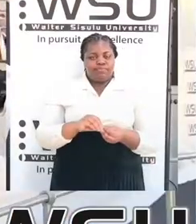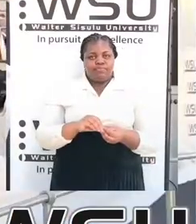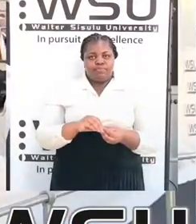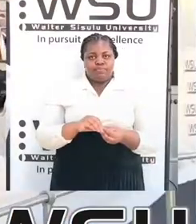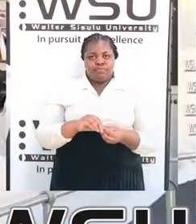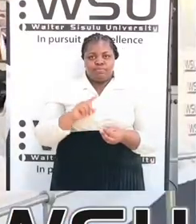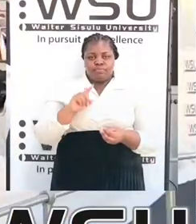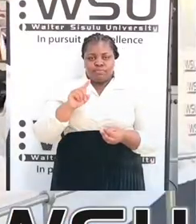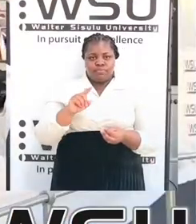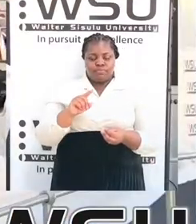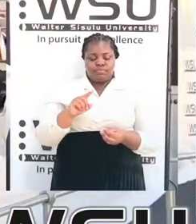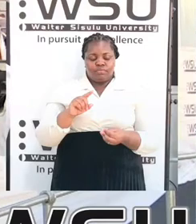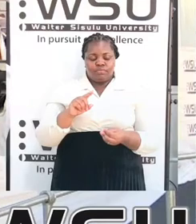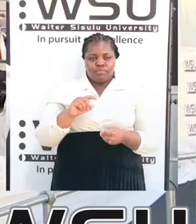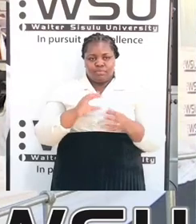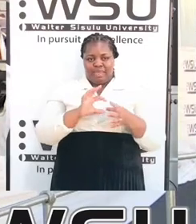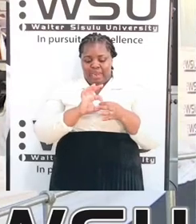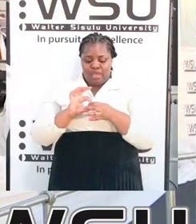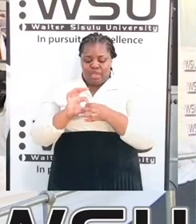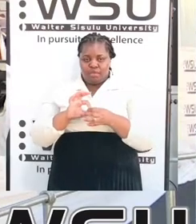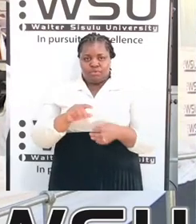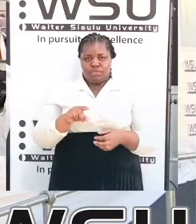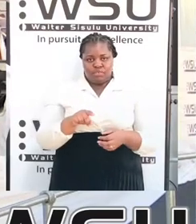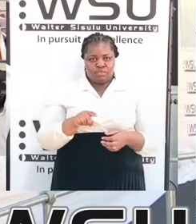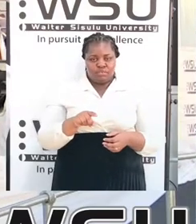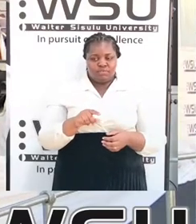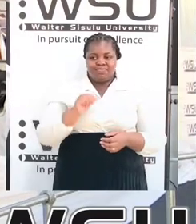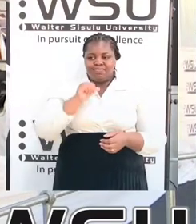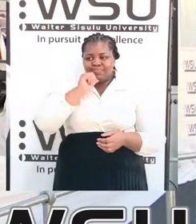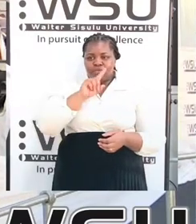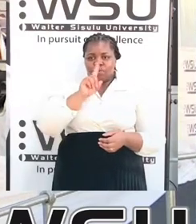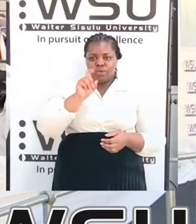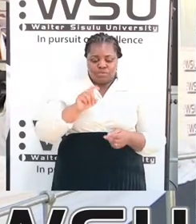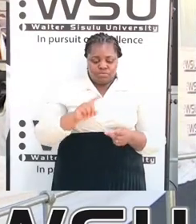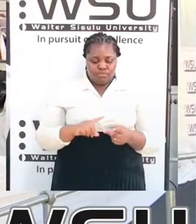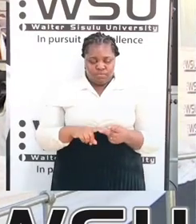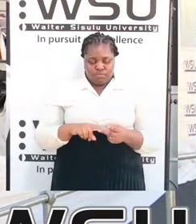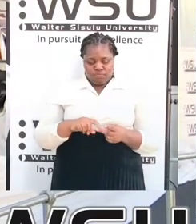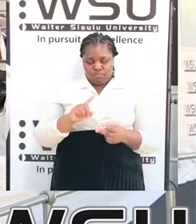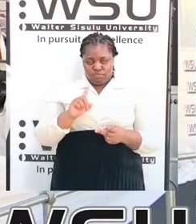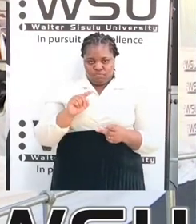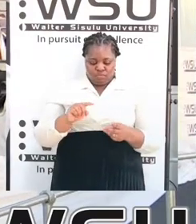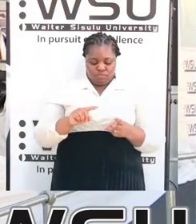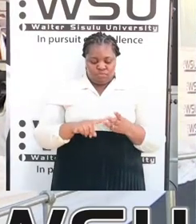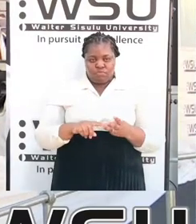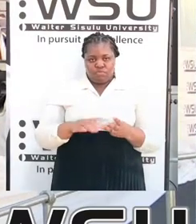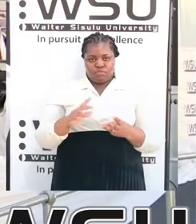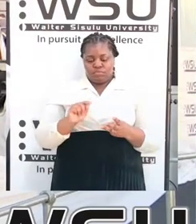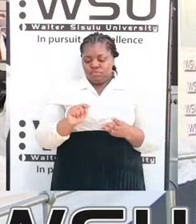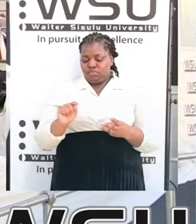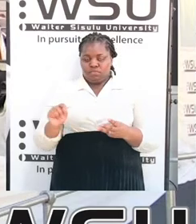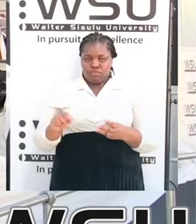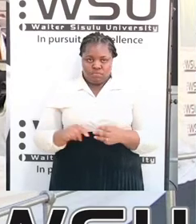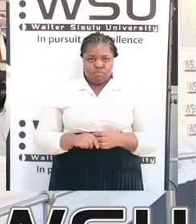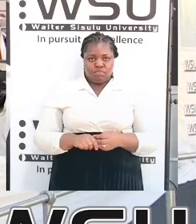marks apply. Be it a question, be it an exclamation, be it an